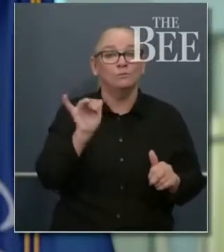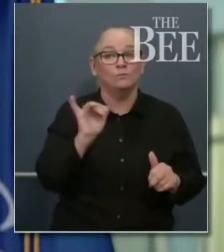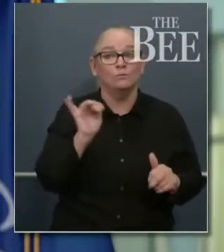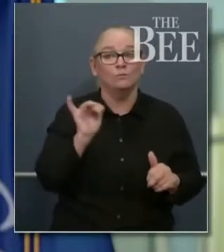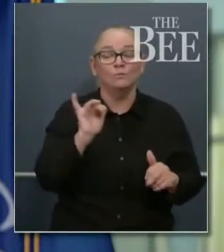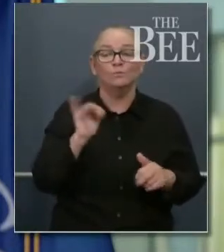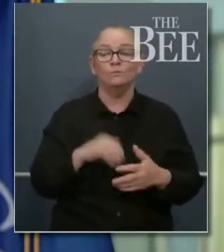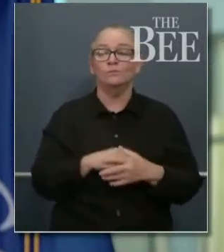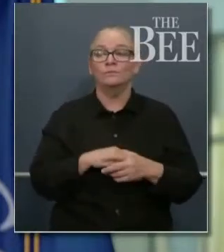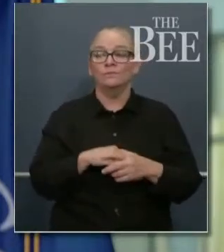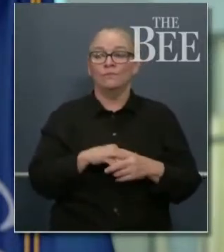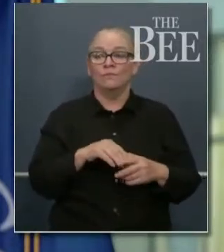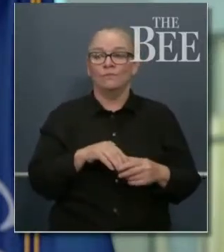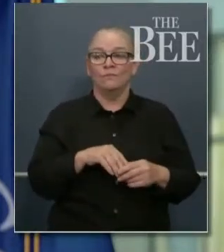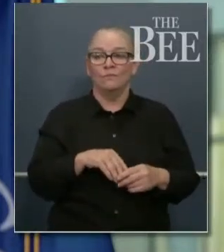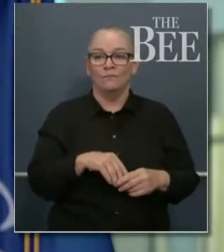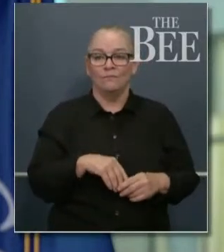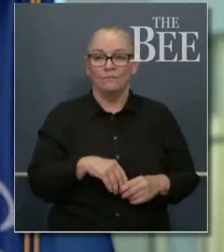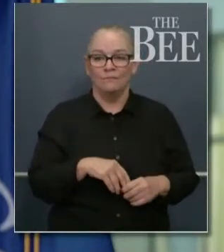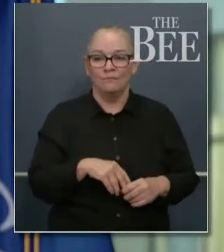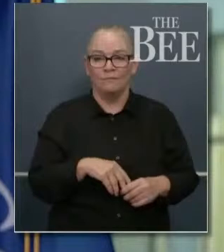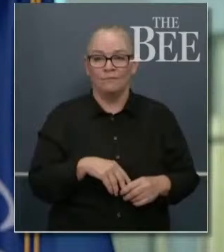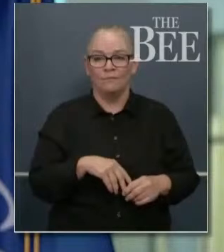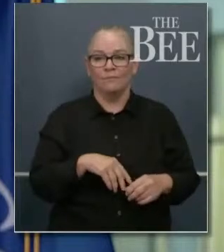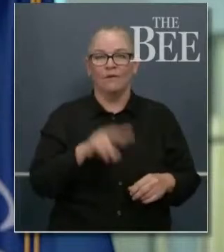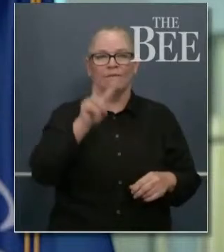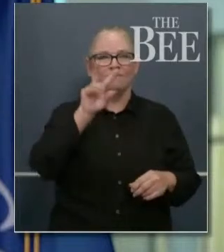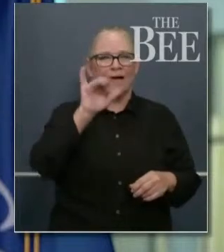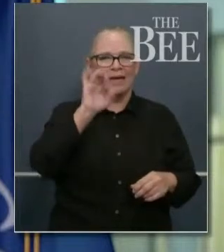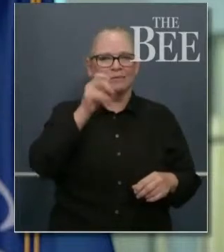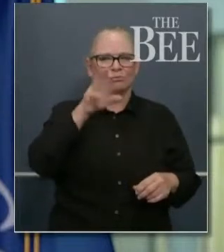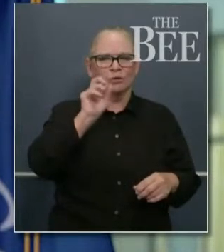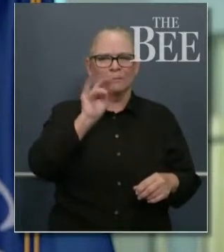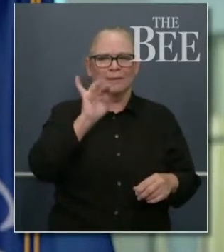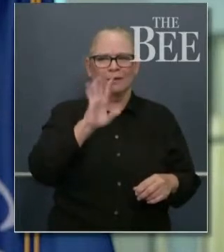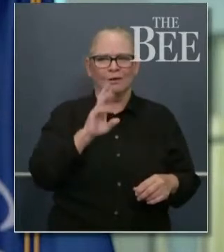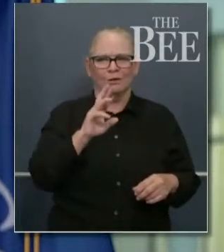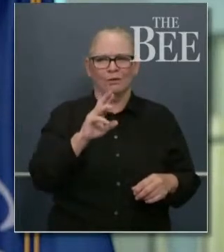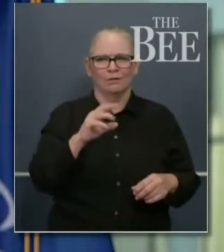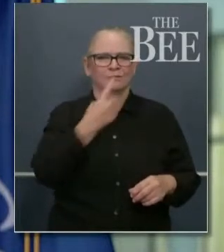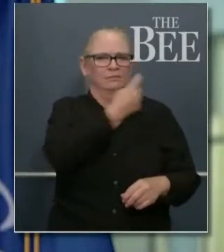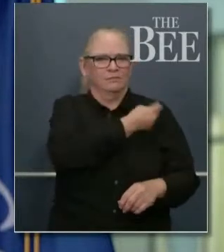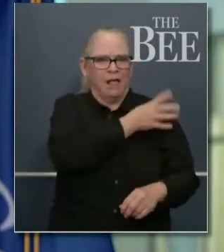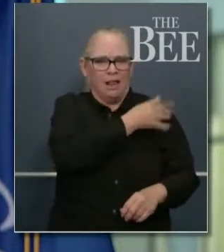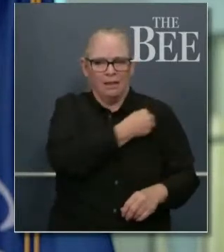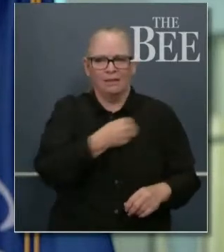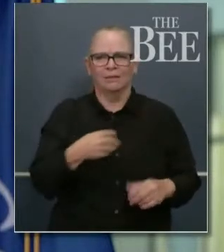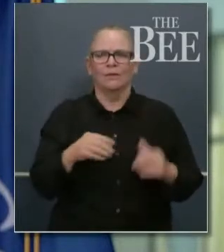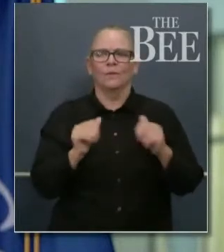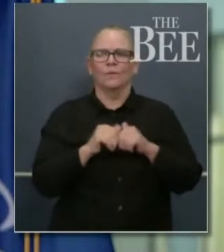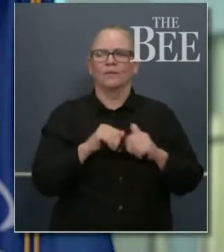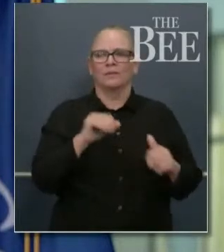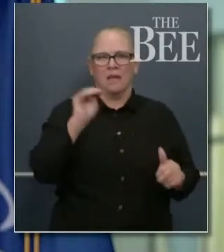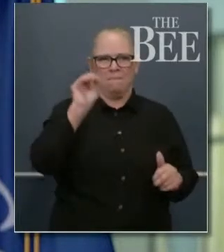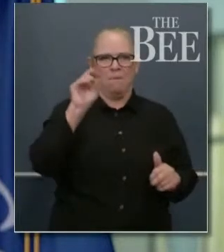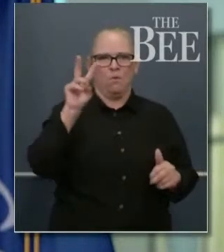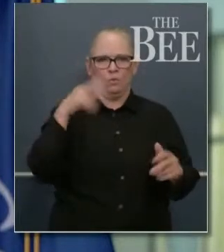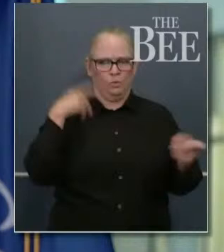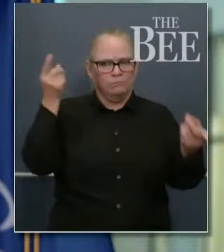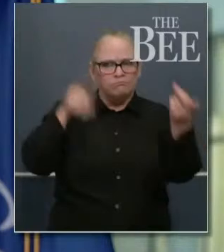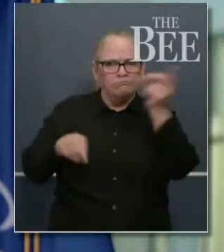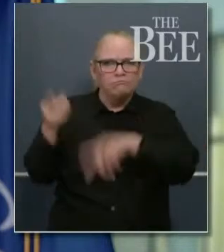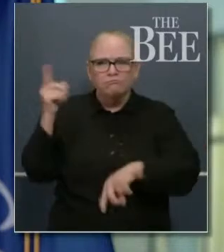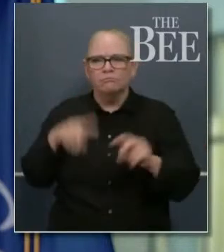the Vice Premier of Scotland, talking about our MOU under 2 where we have 220